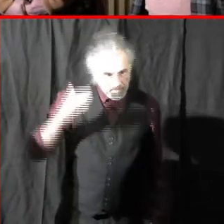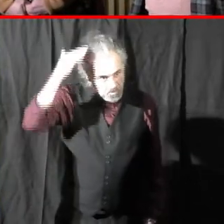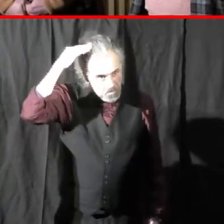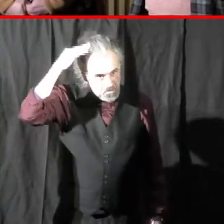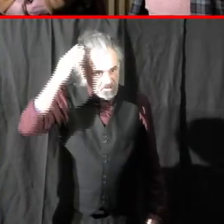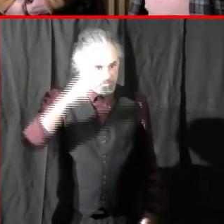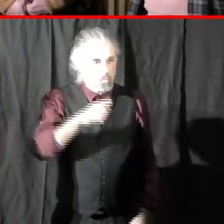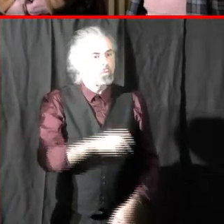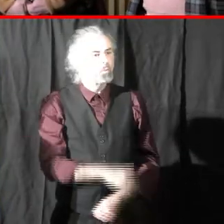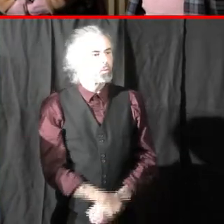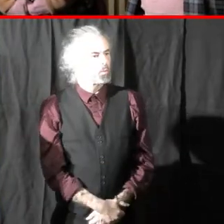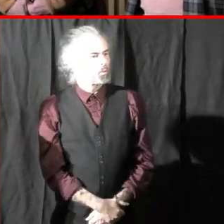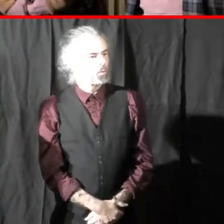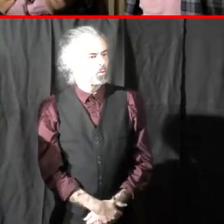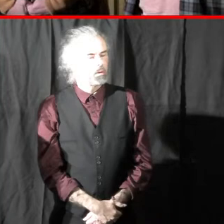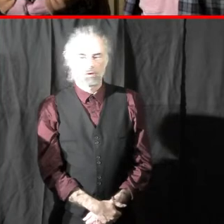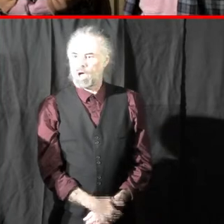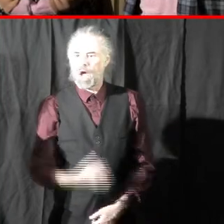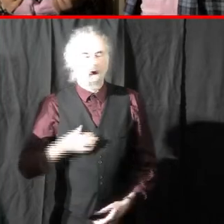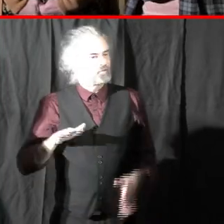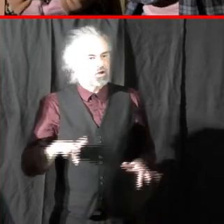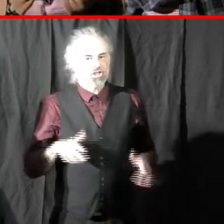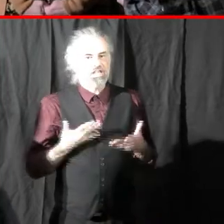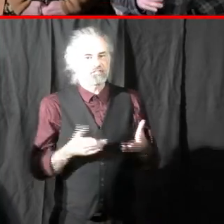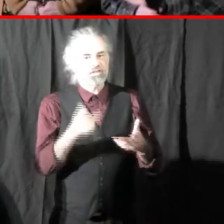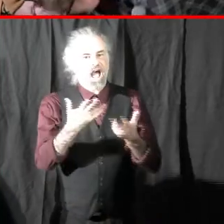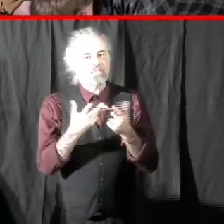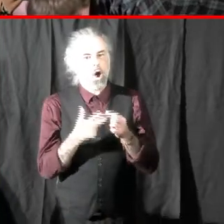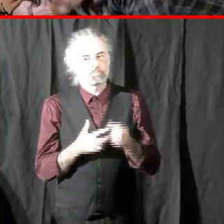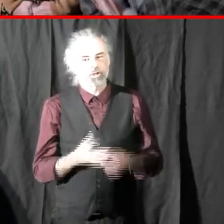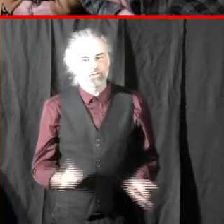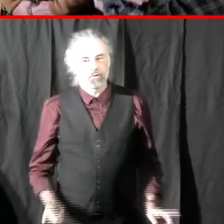with, oh, I haven't even given you the other option.